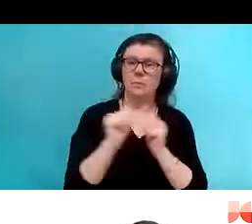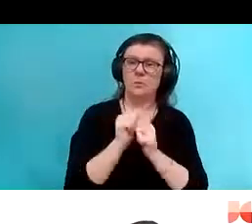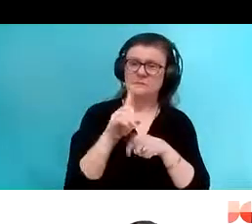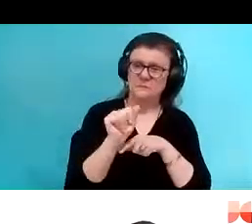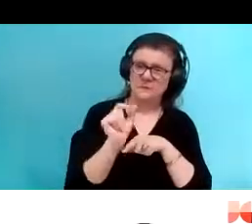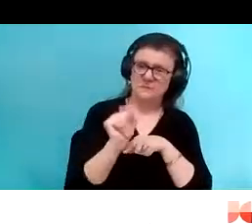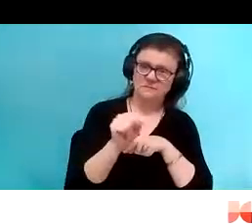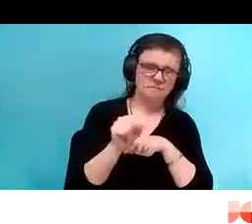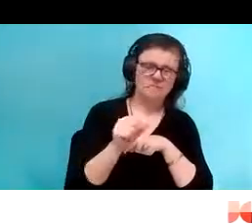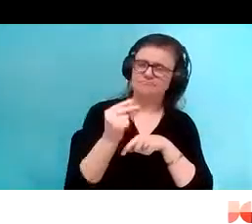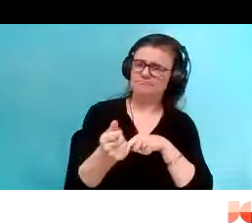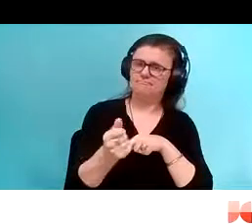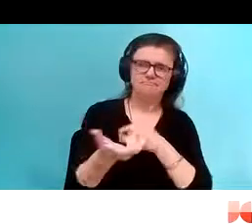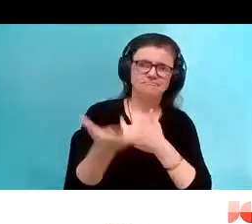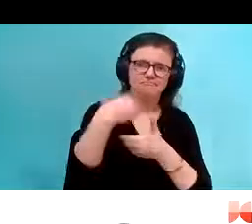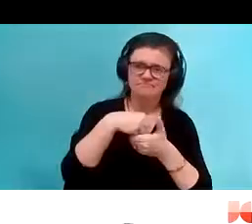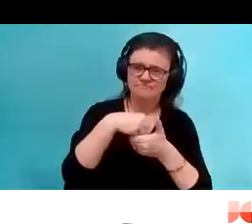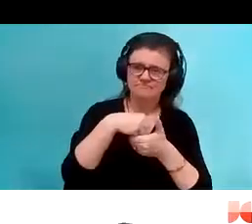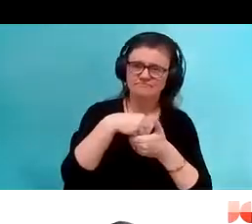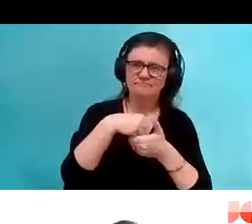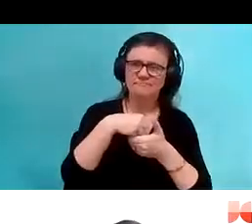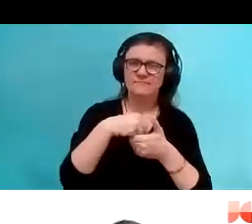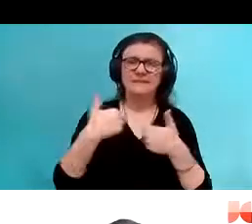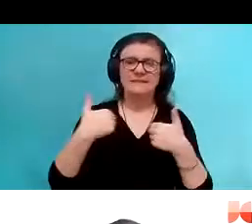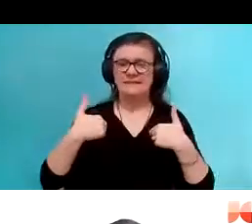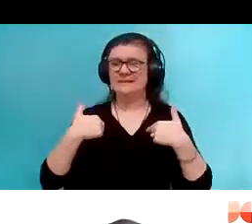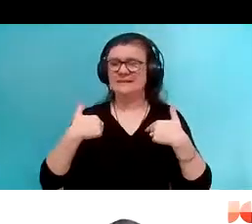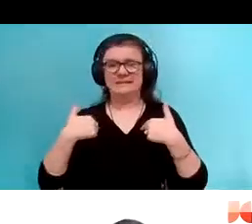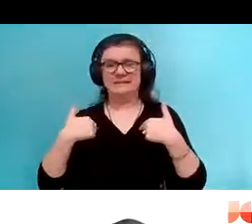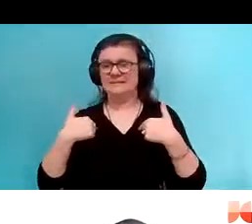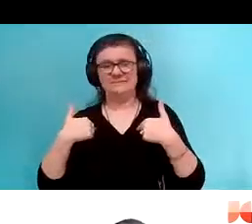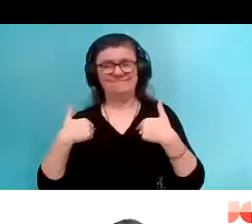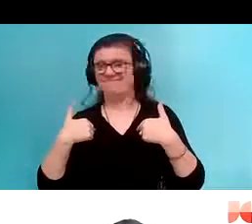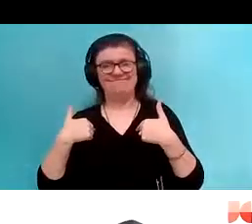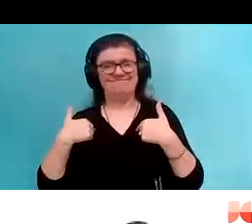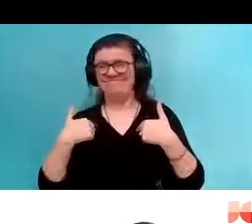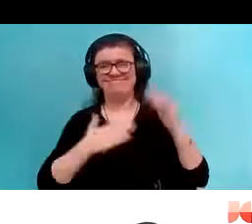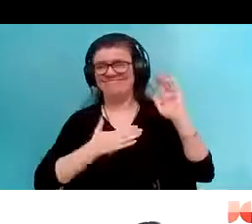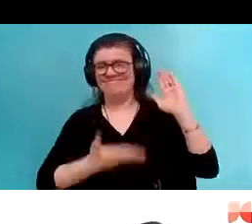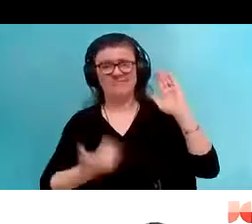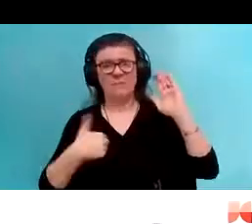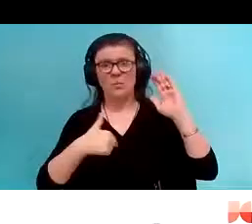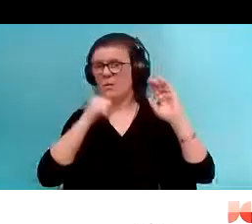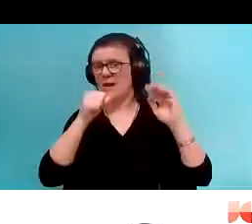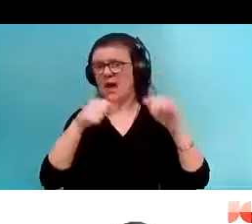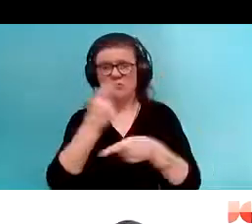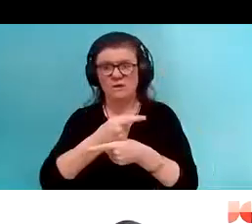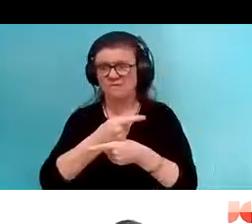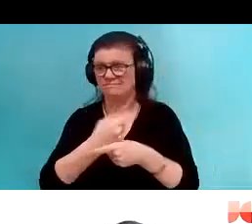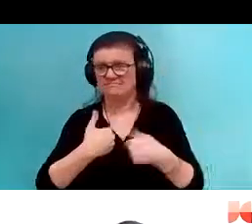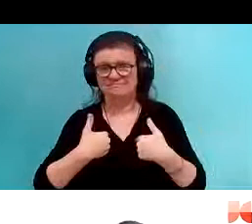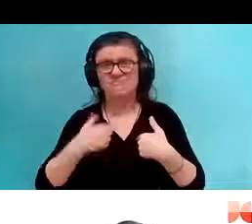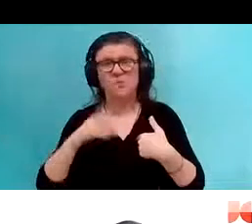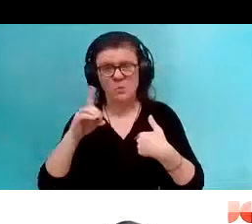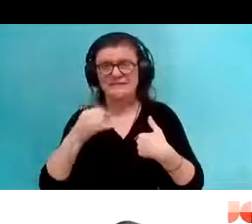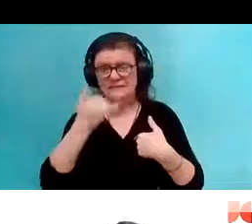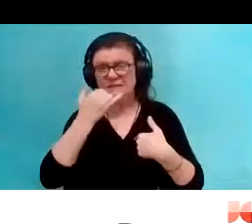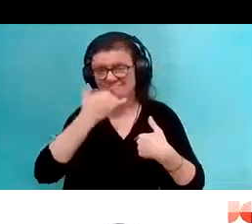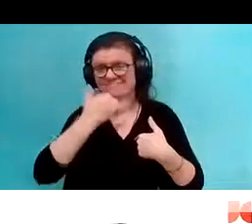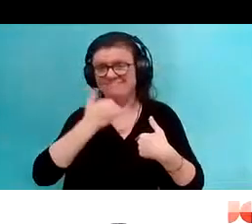very beginning. And I can hold my hands up here and say we didn't get this right straight away at DI. When we first looked